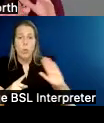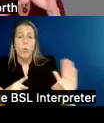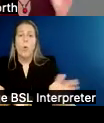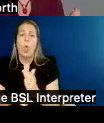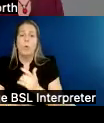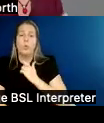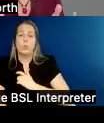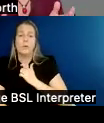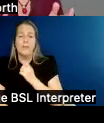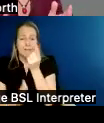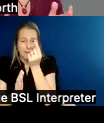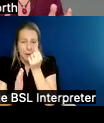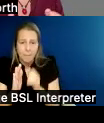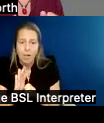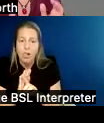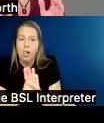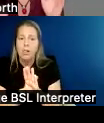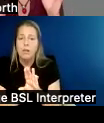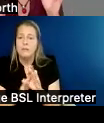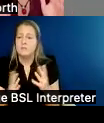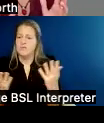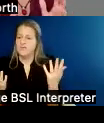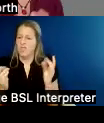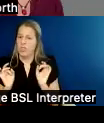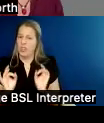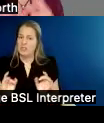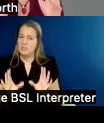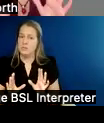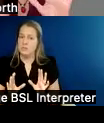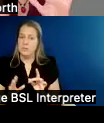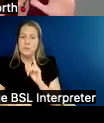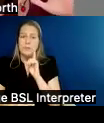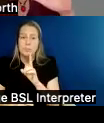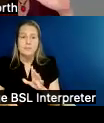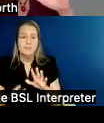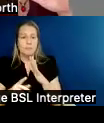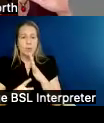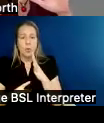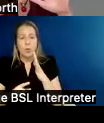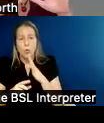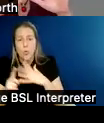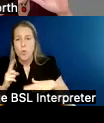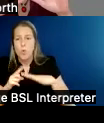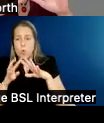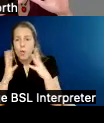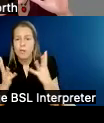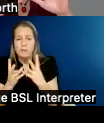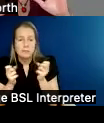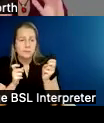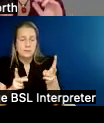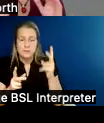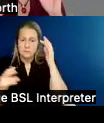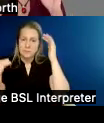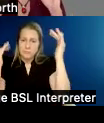the Earth system scientists had done something really powerful. They defined nine, which is a number that falls within our